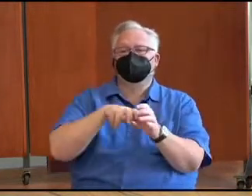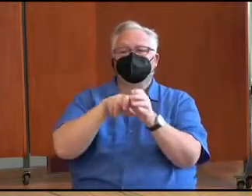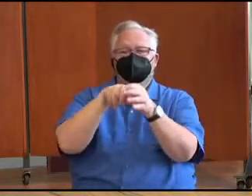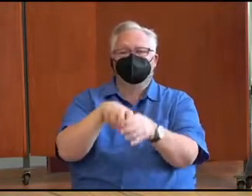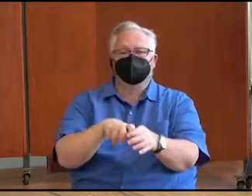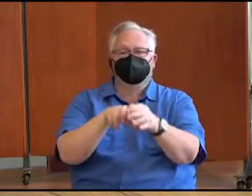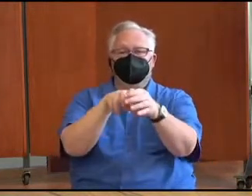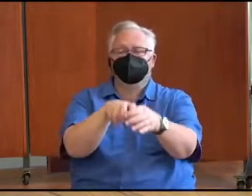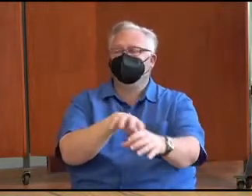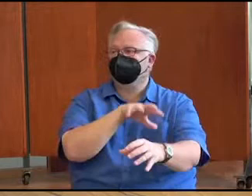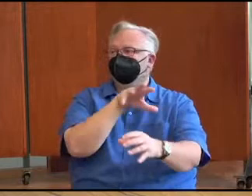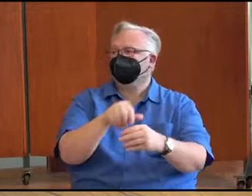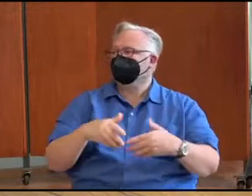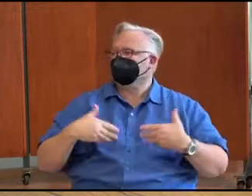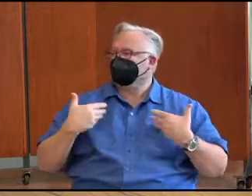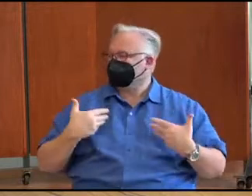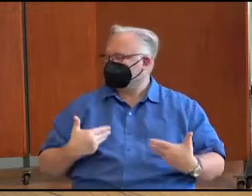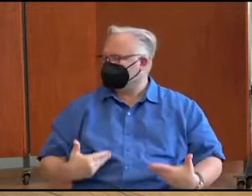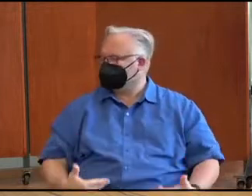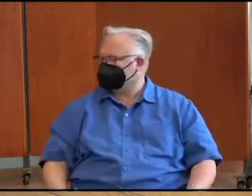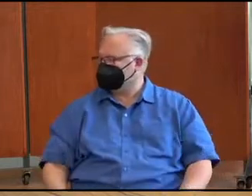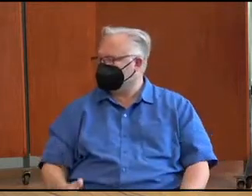Tú navegas en mí.